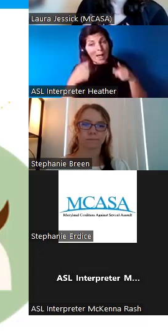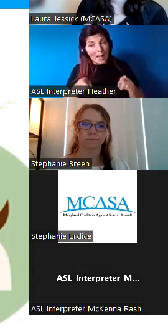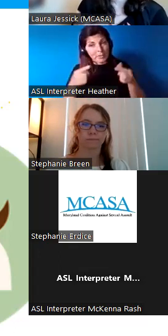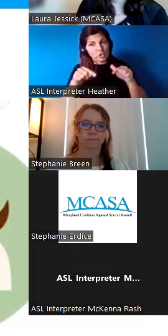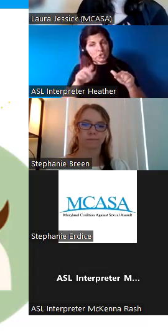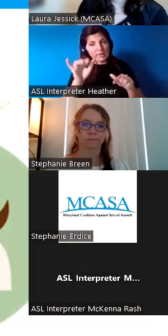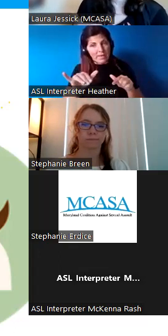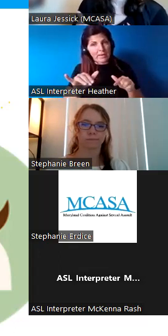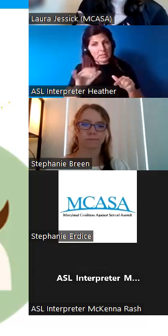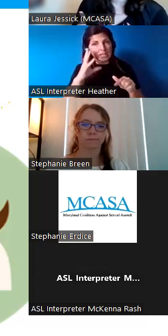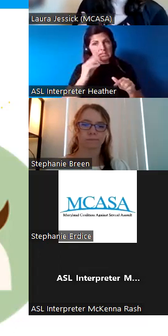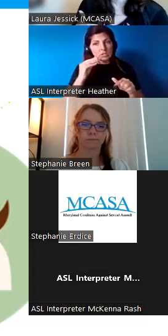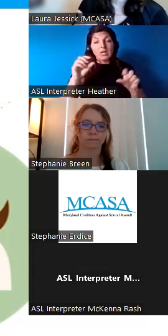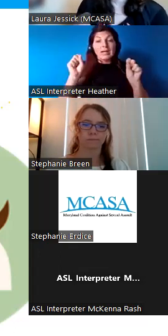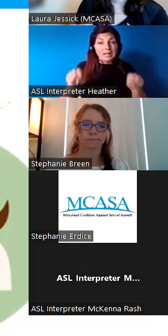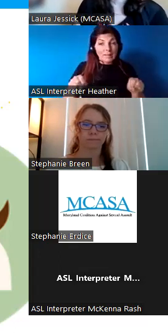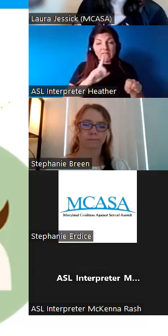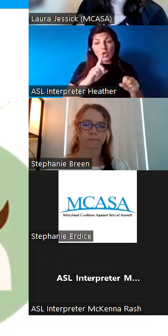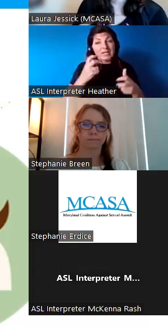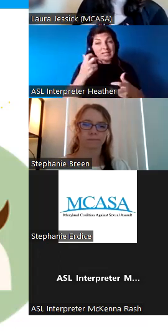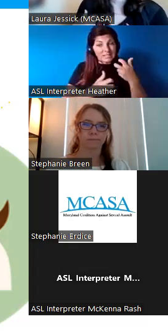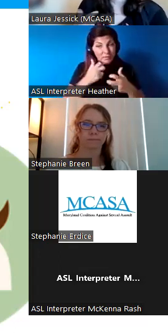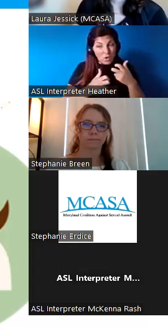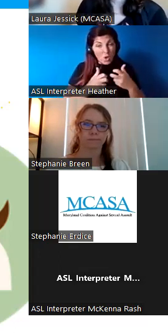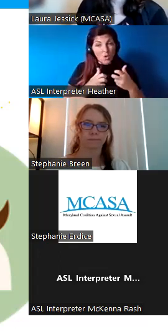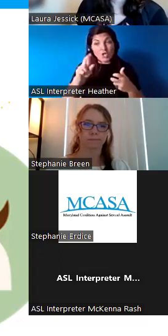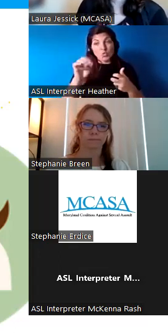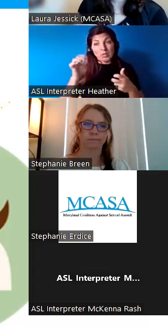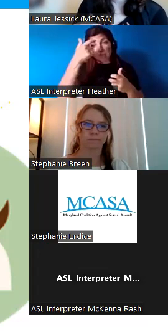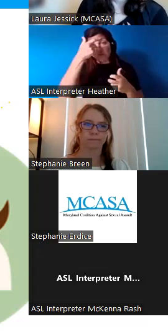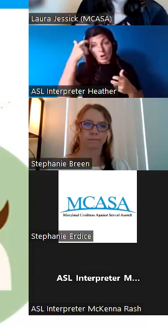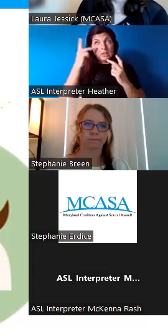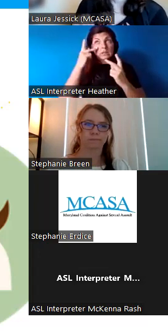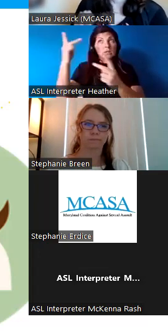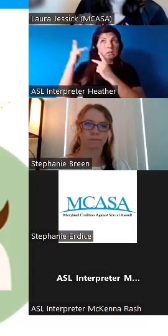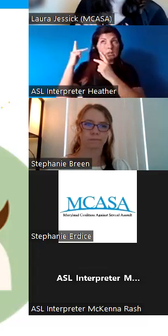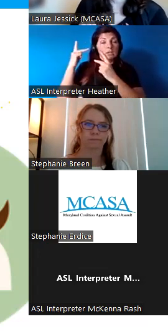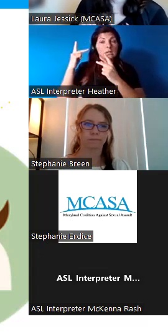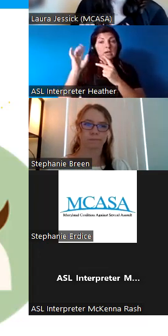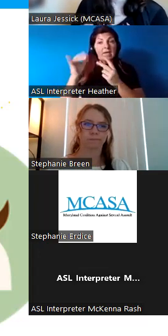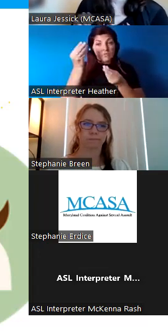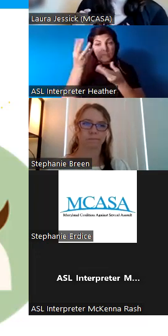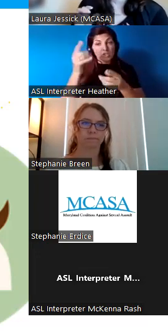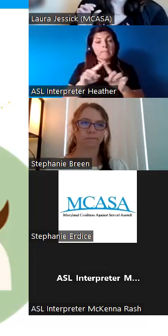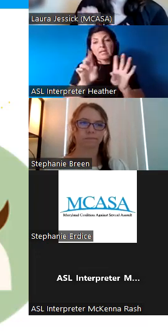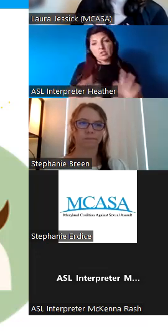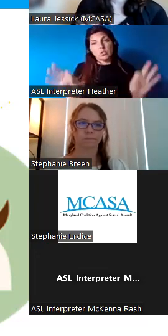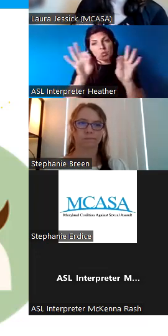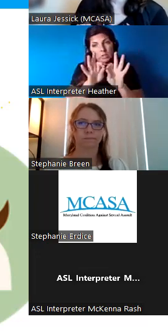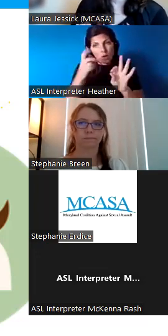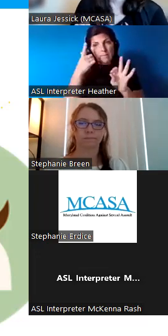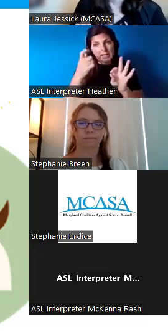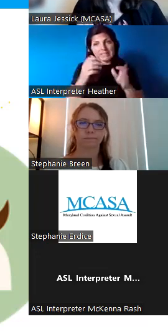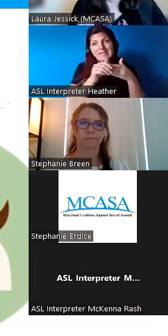This can be pretty difficult for a survivor and re-traumatizing to recall that information. but it's very critical because it will guide